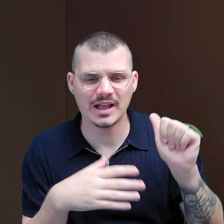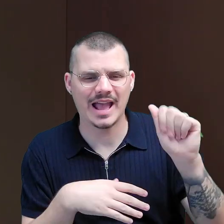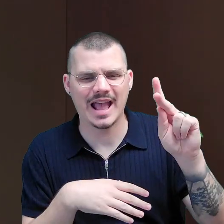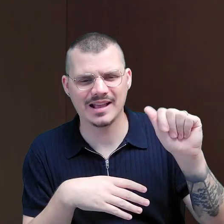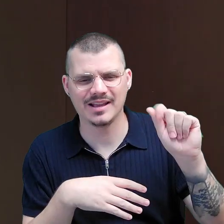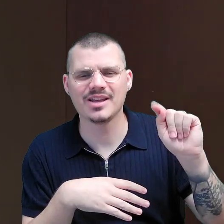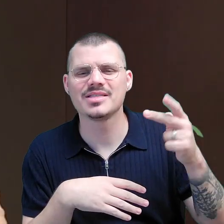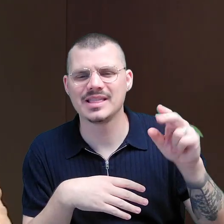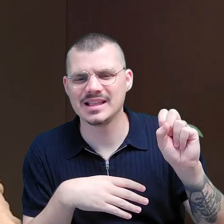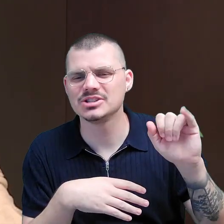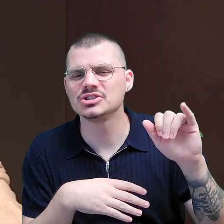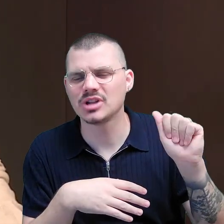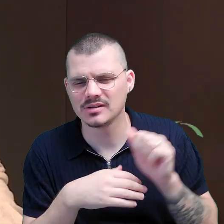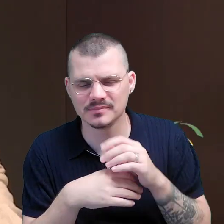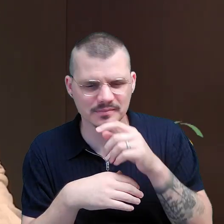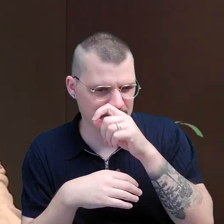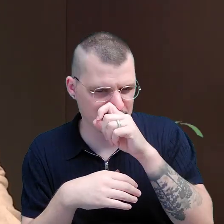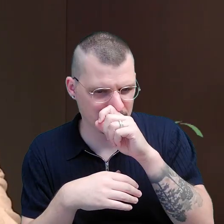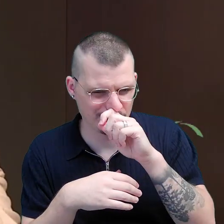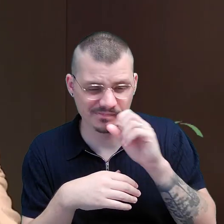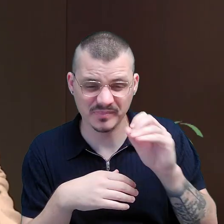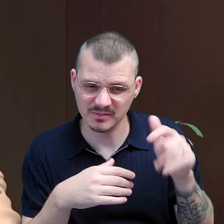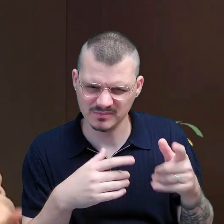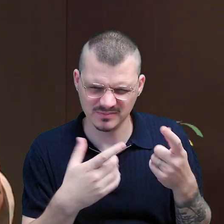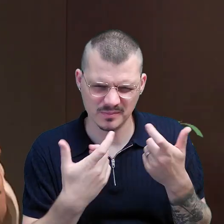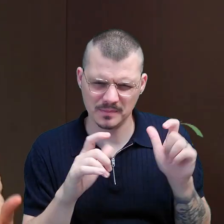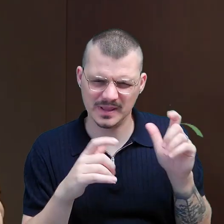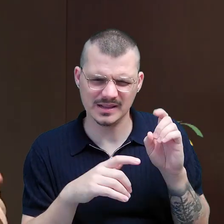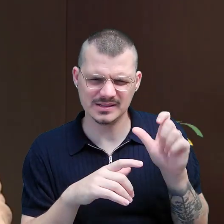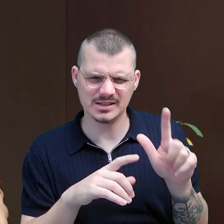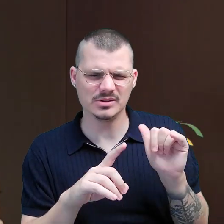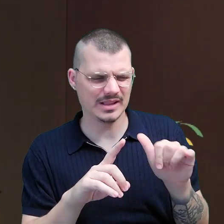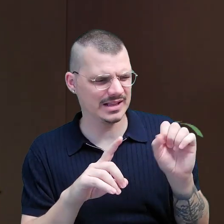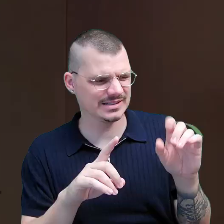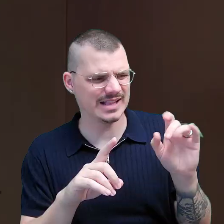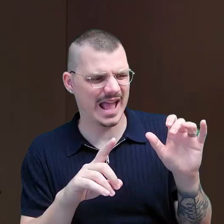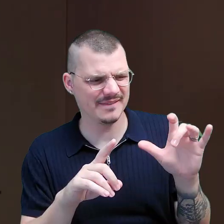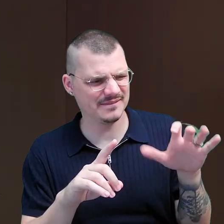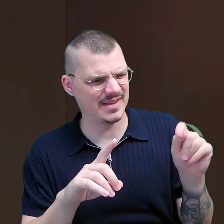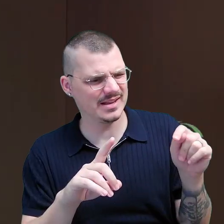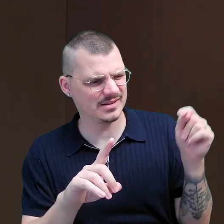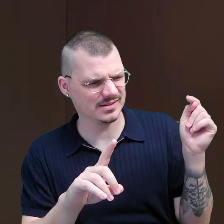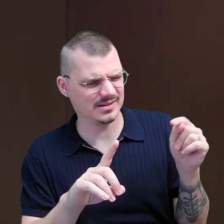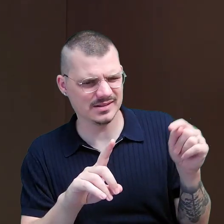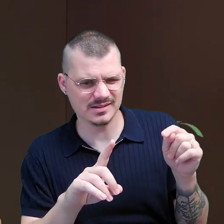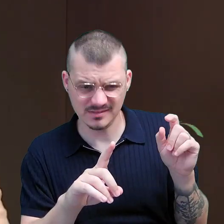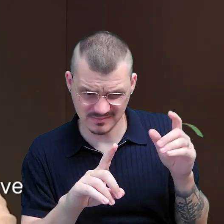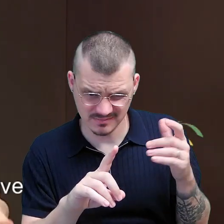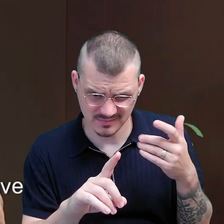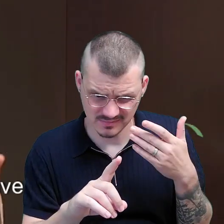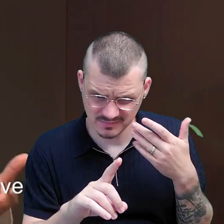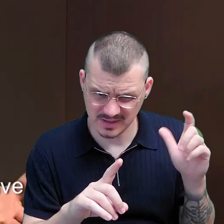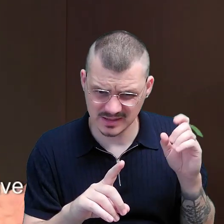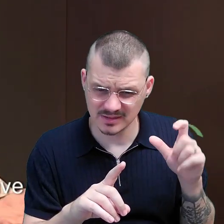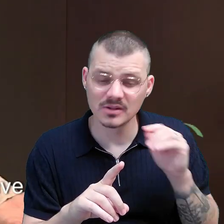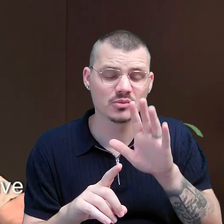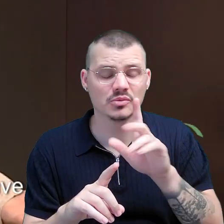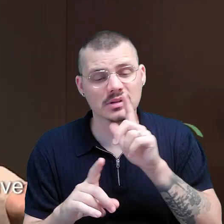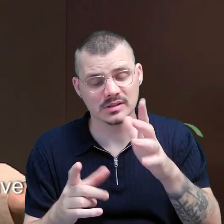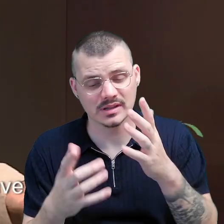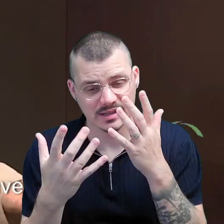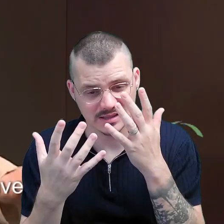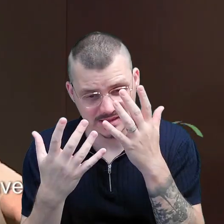akathisia. Now, can this be a big deal? Akathisia, the side effect of akathisia? And of course, the